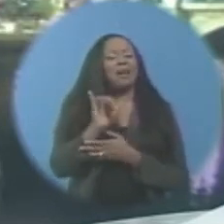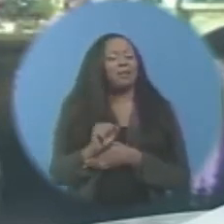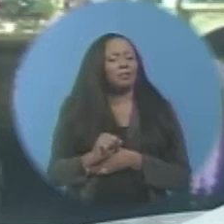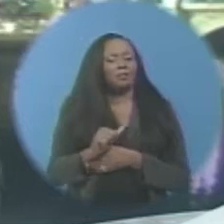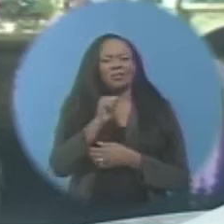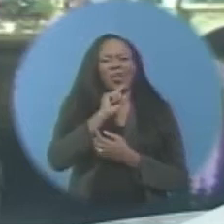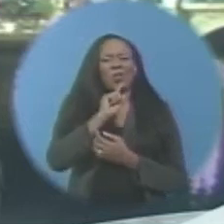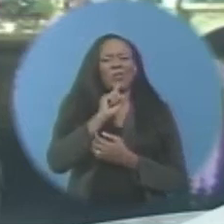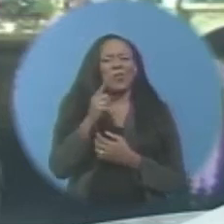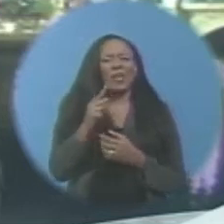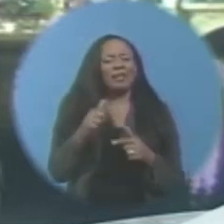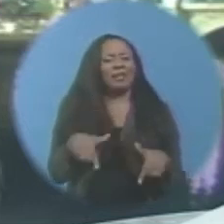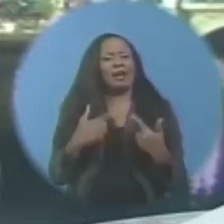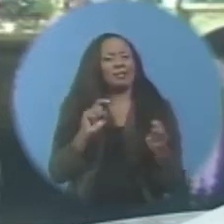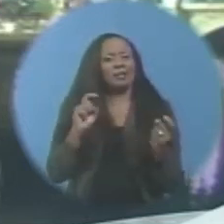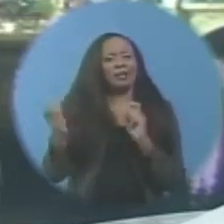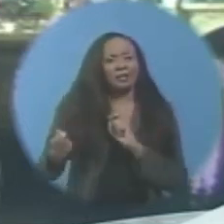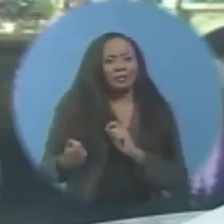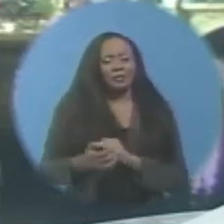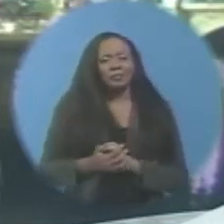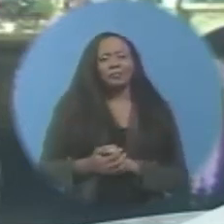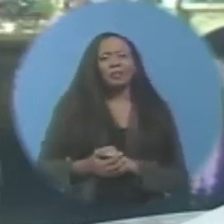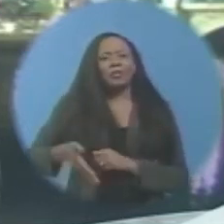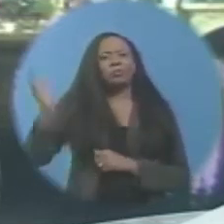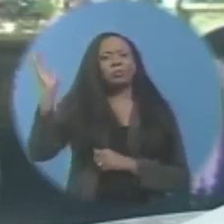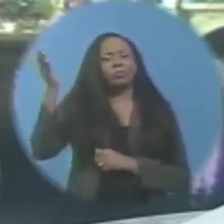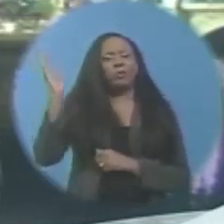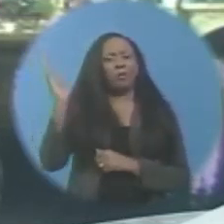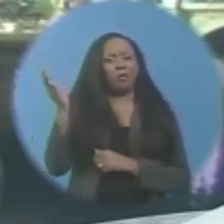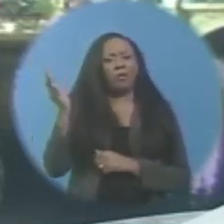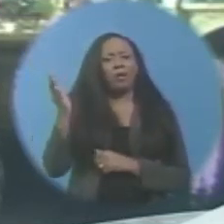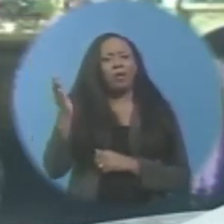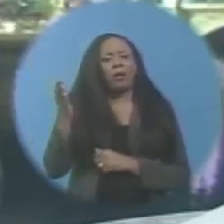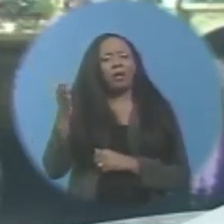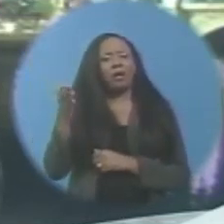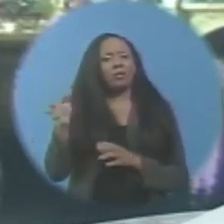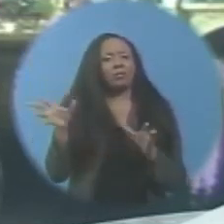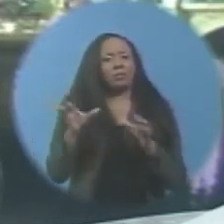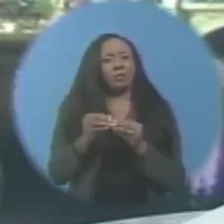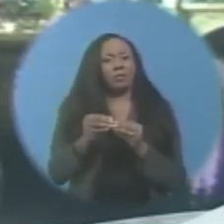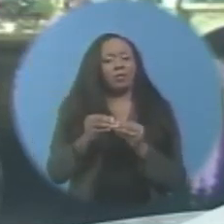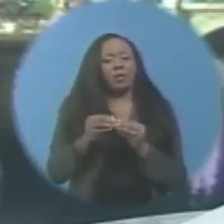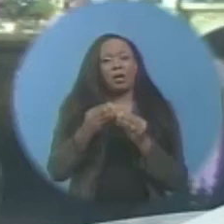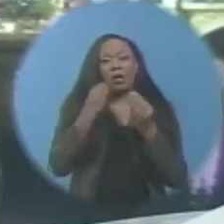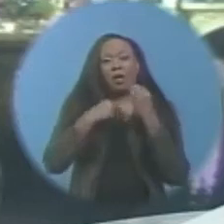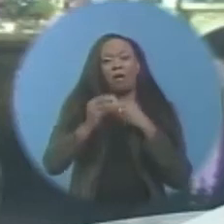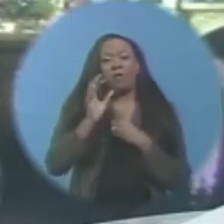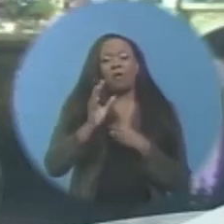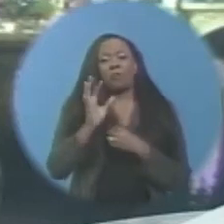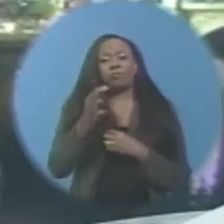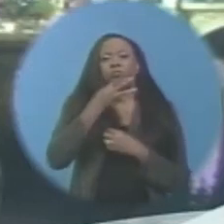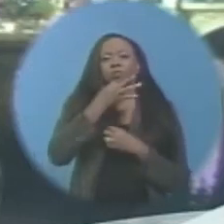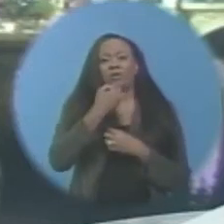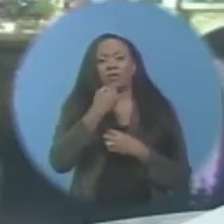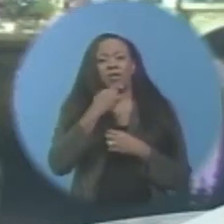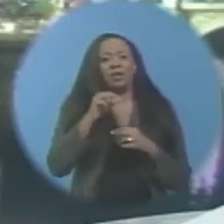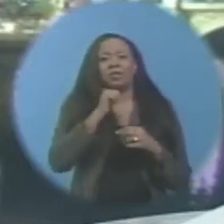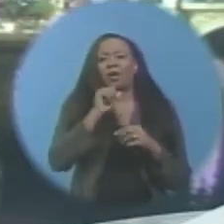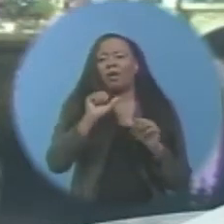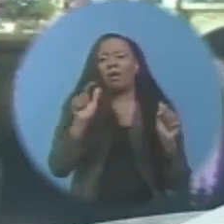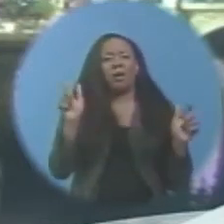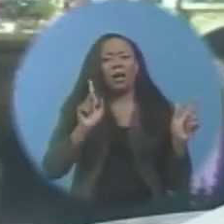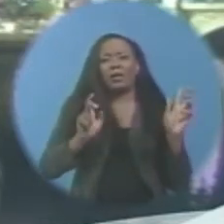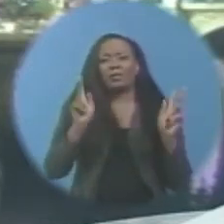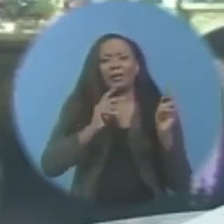Men's Health Forum at the David Thompson Health and Social Services Complex, nutritionist Carla Ramsey explained that not everyone has to